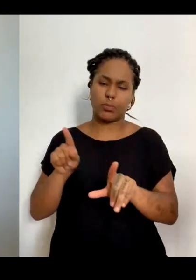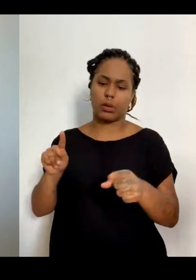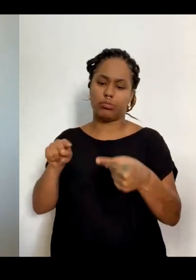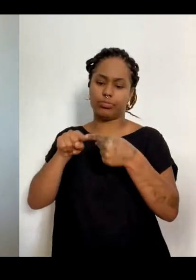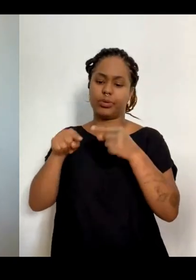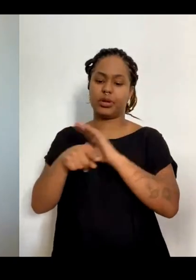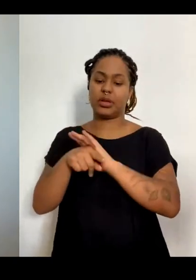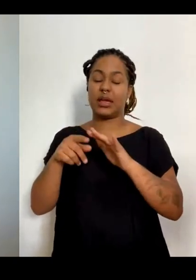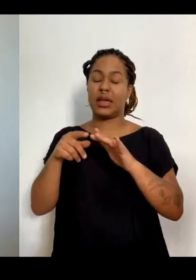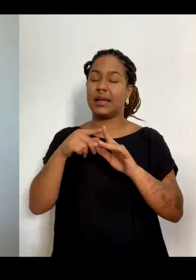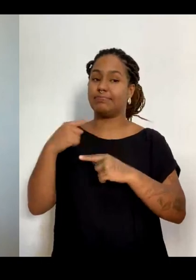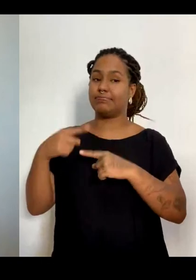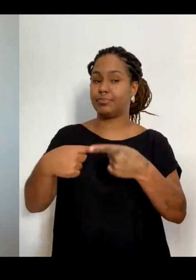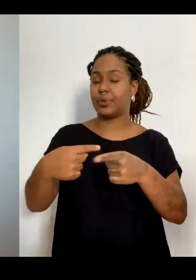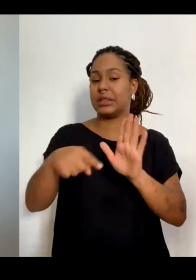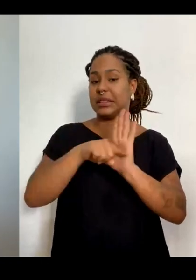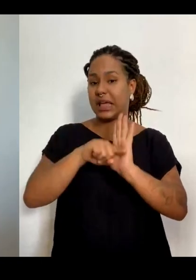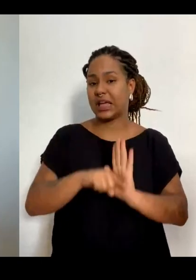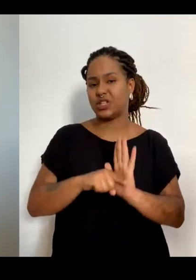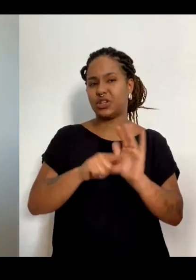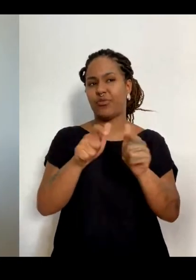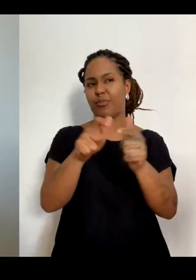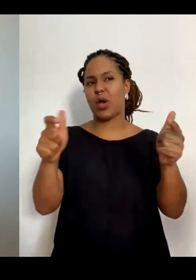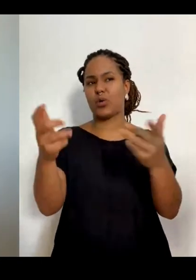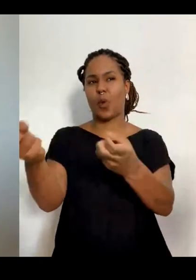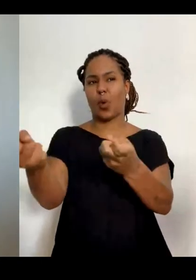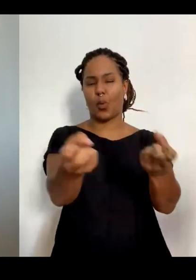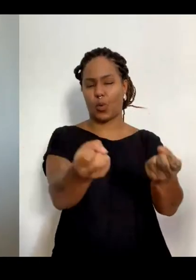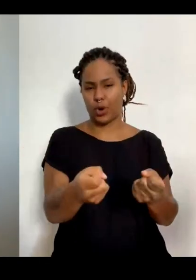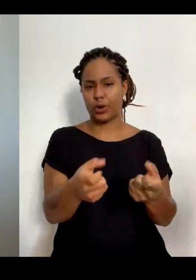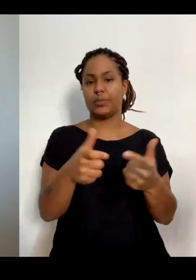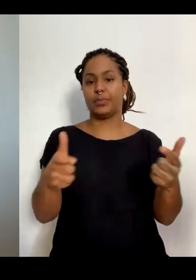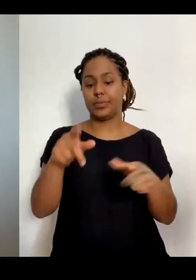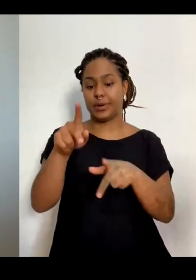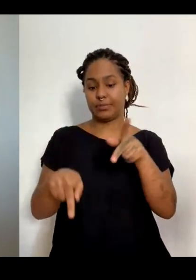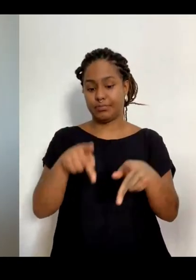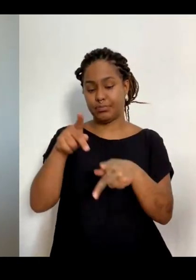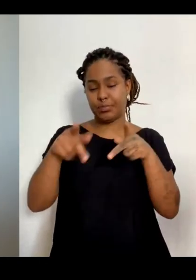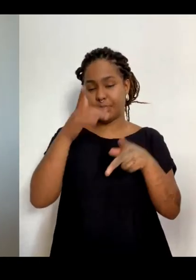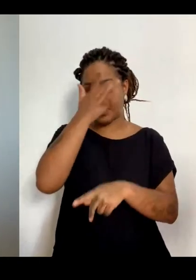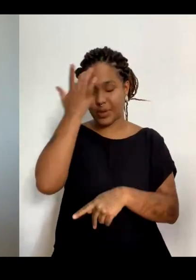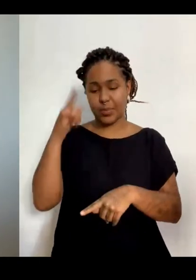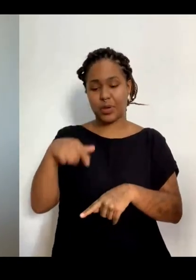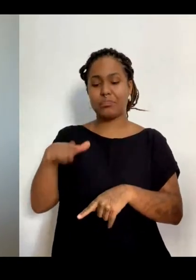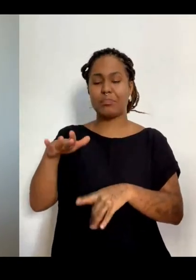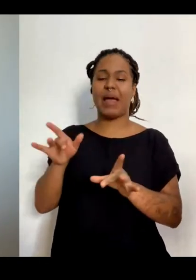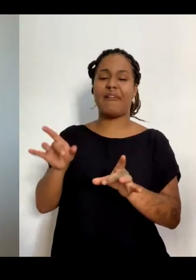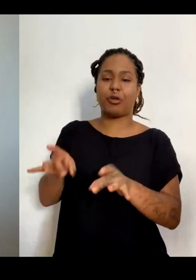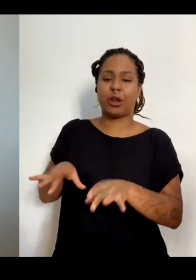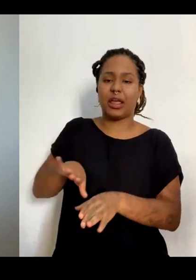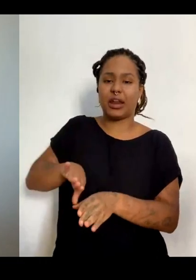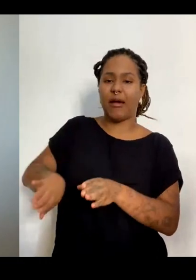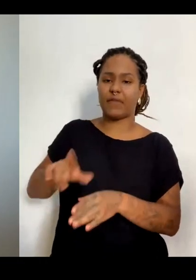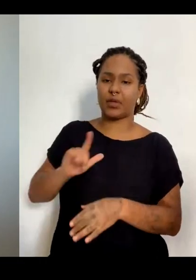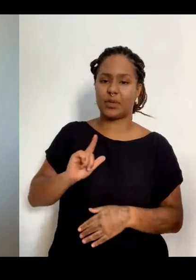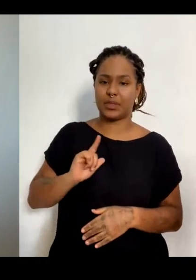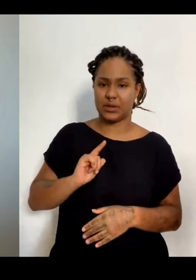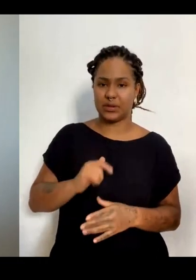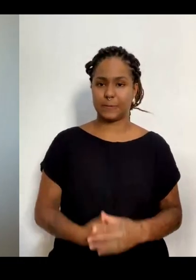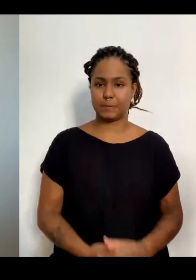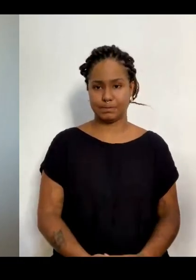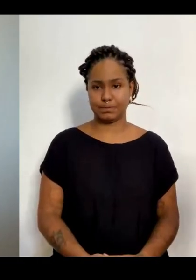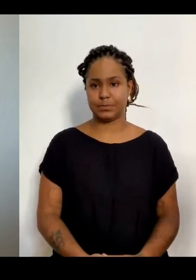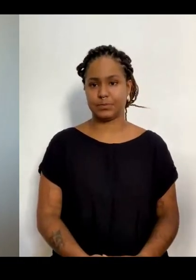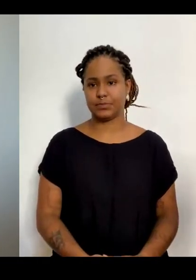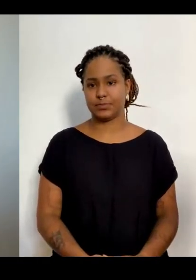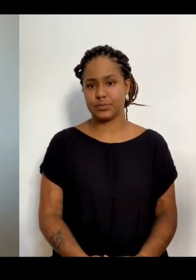um the most vulnerable populations the global South um and so on and so what I think is really is